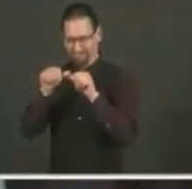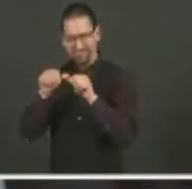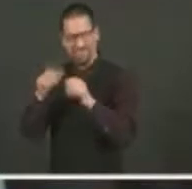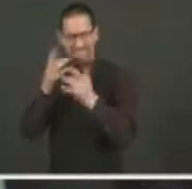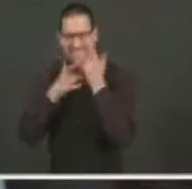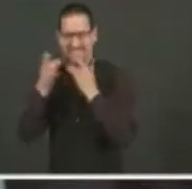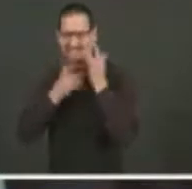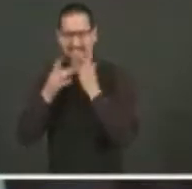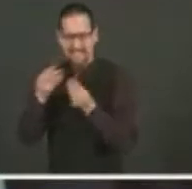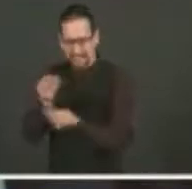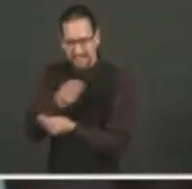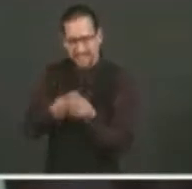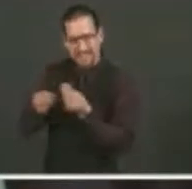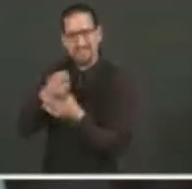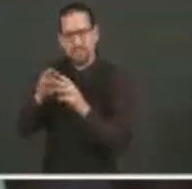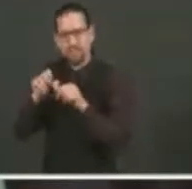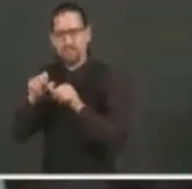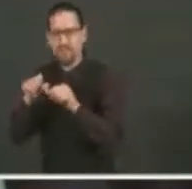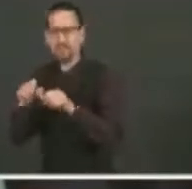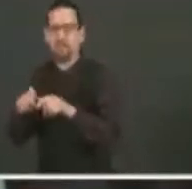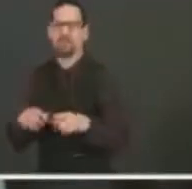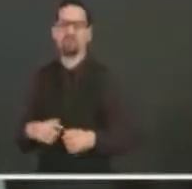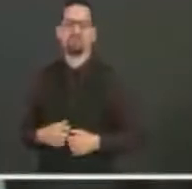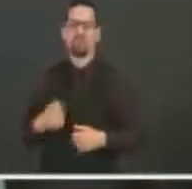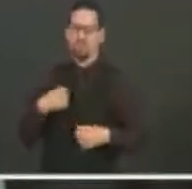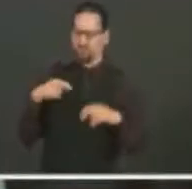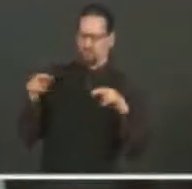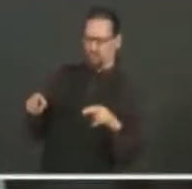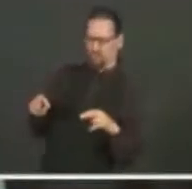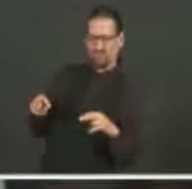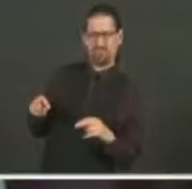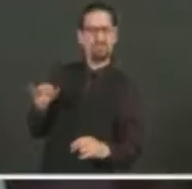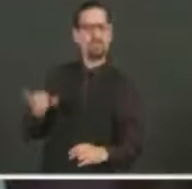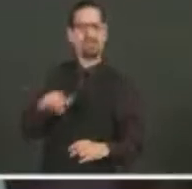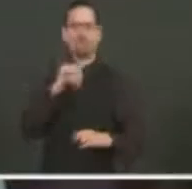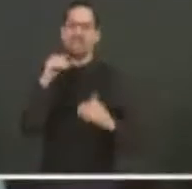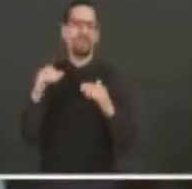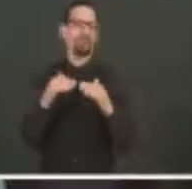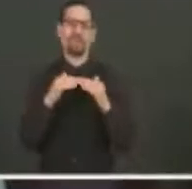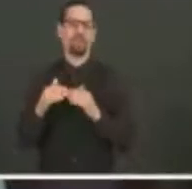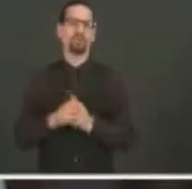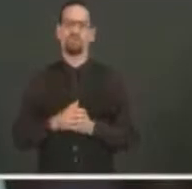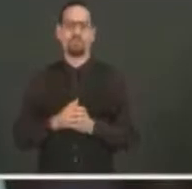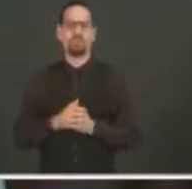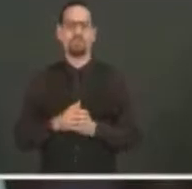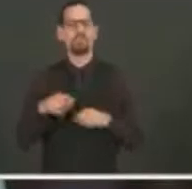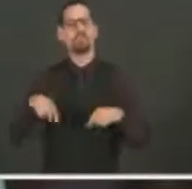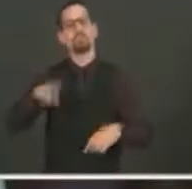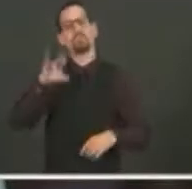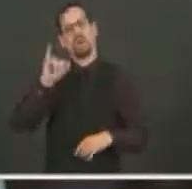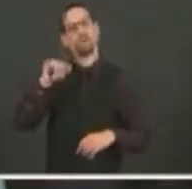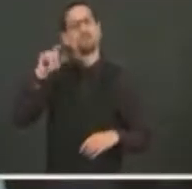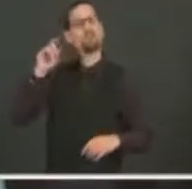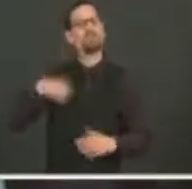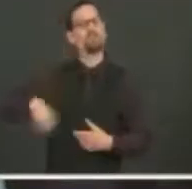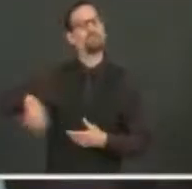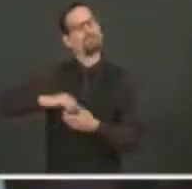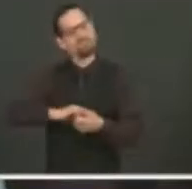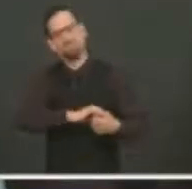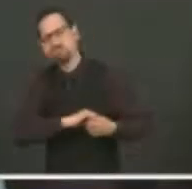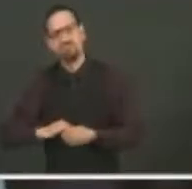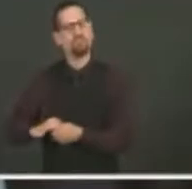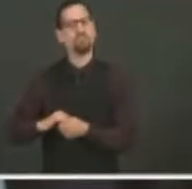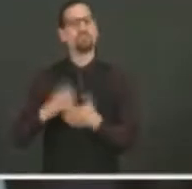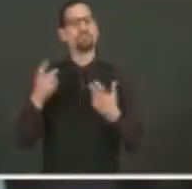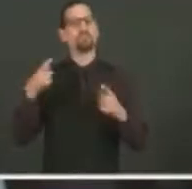we decided that's not right. That is not right. Not in Rhode Island. We're a state of community and caring, and where neighbors look out for